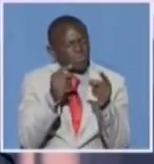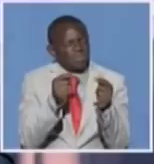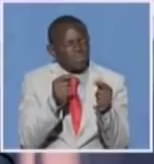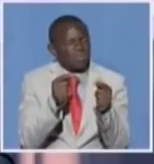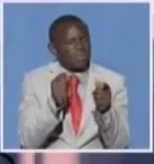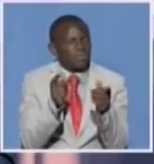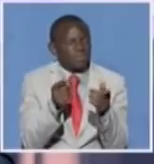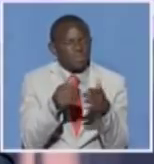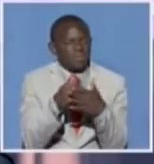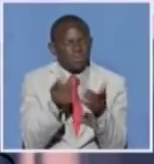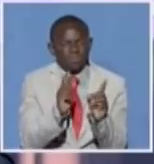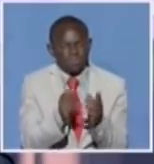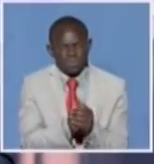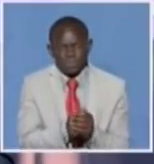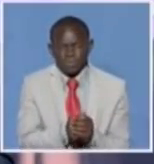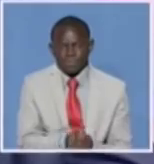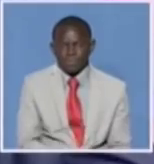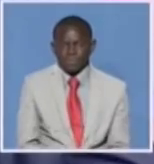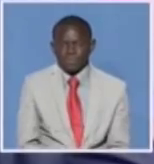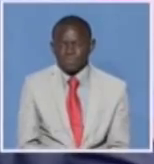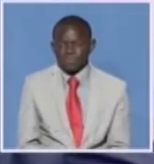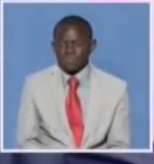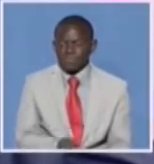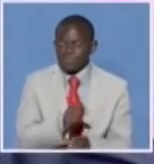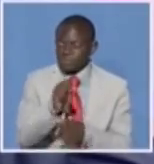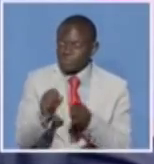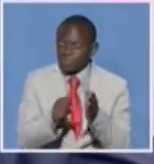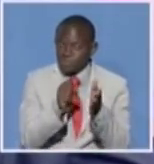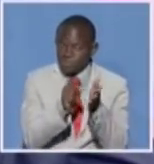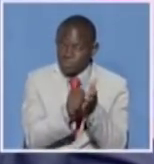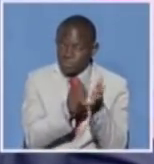Yes, at the secondary school level, if I may be allowed to start with that,